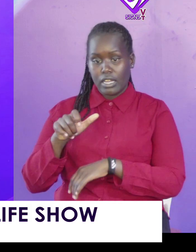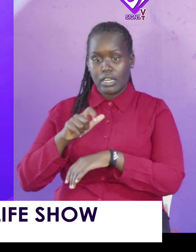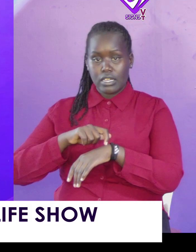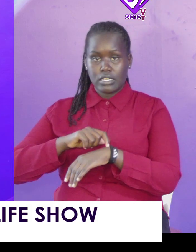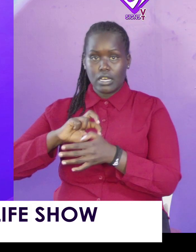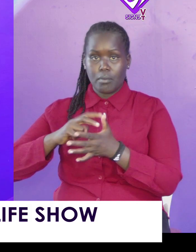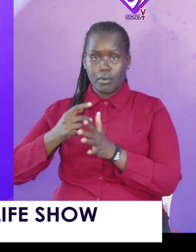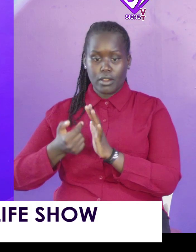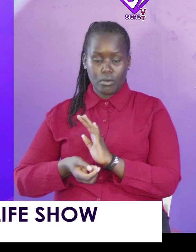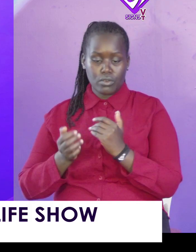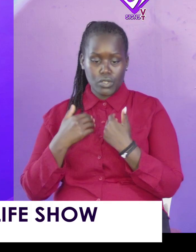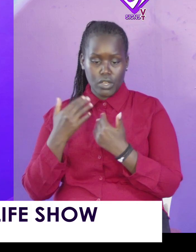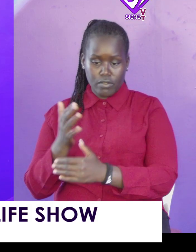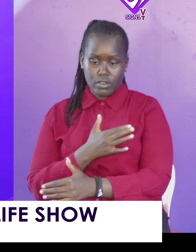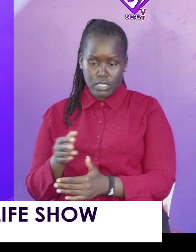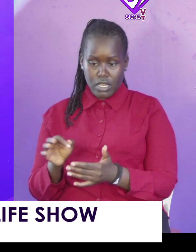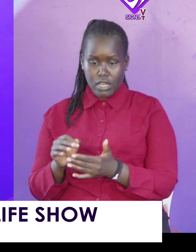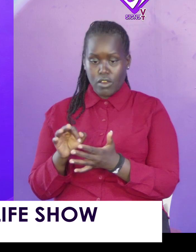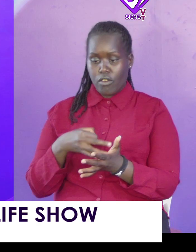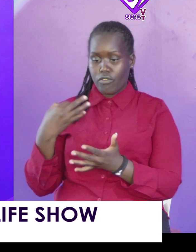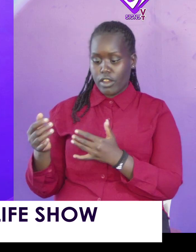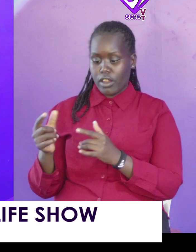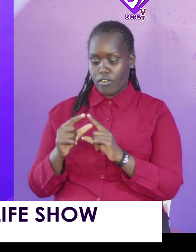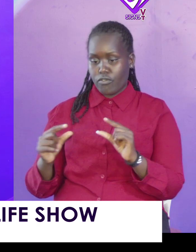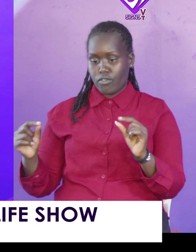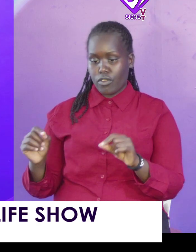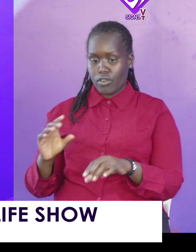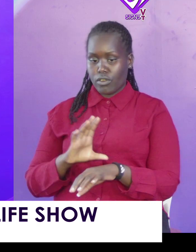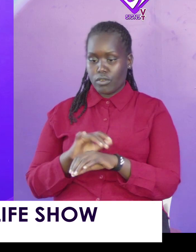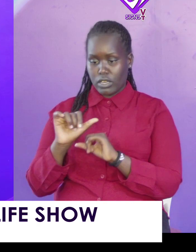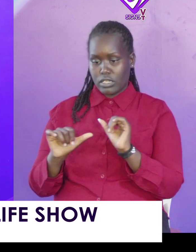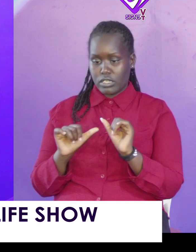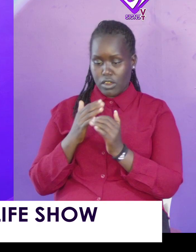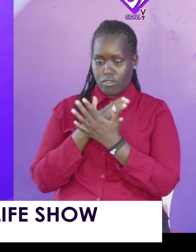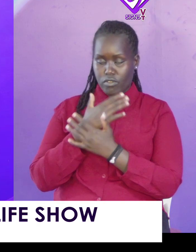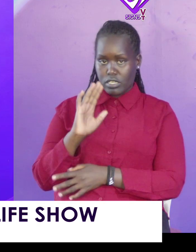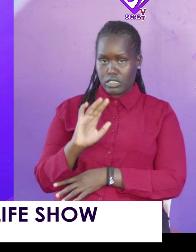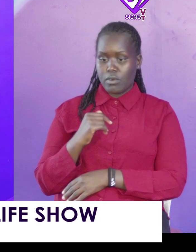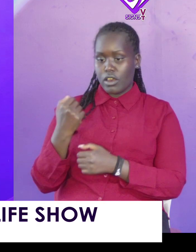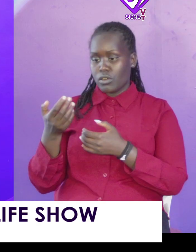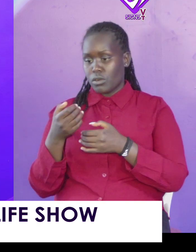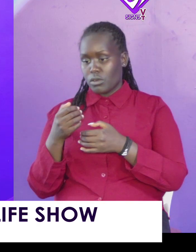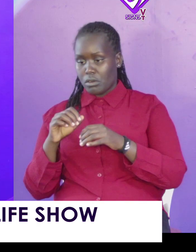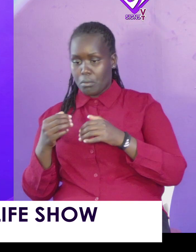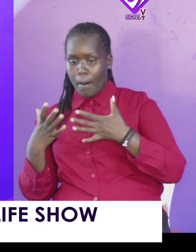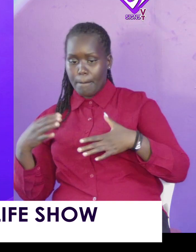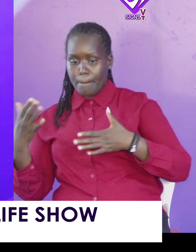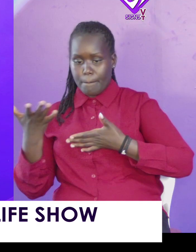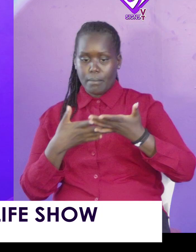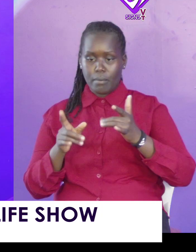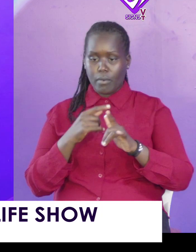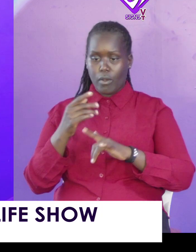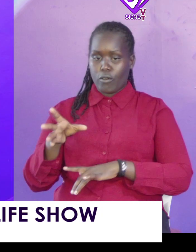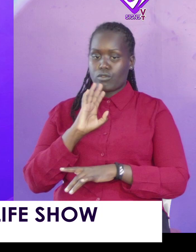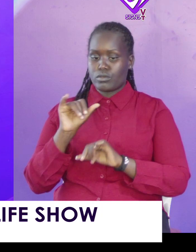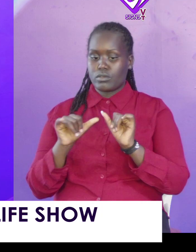you've sung the song of failure for so long. You get around your friends and your associations, and all you talk